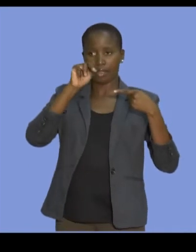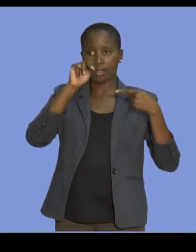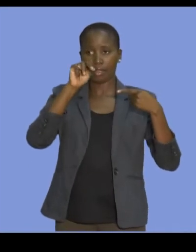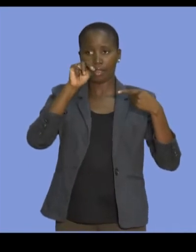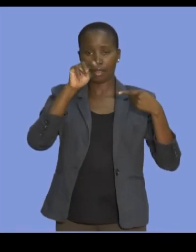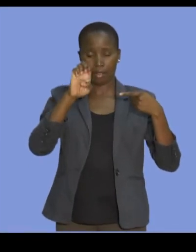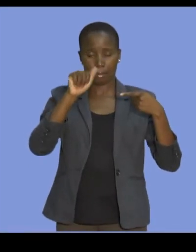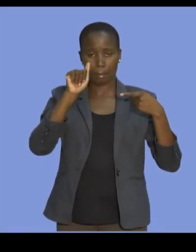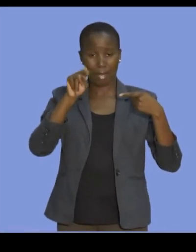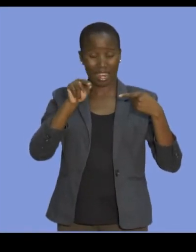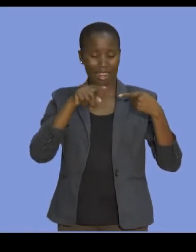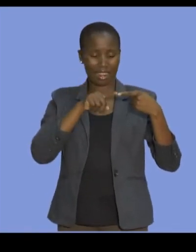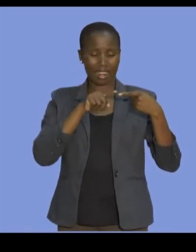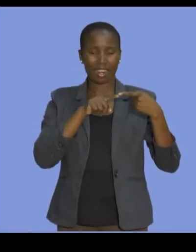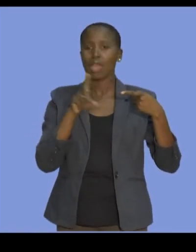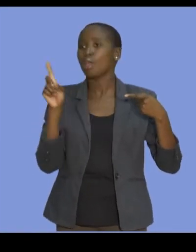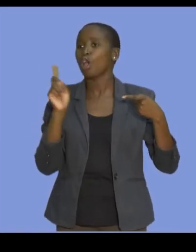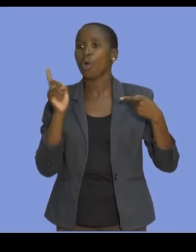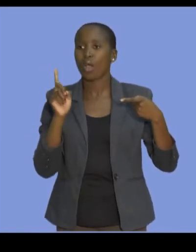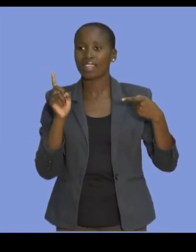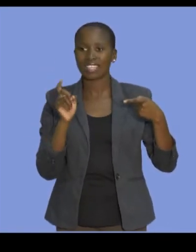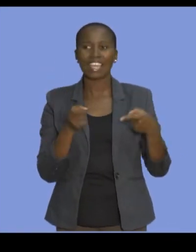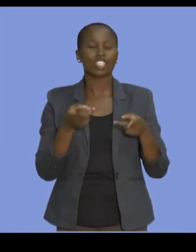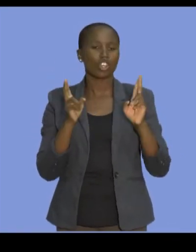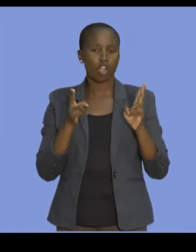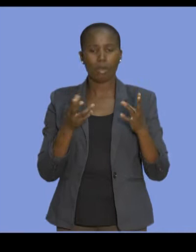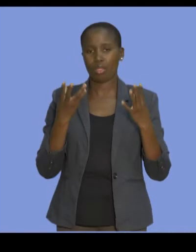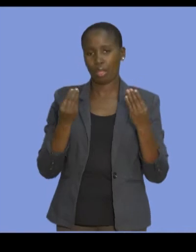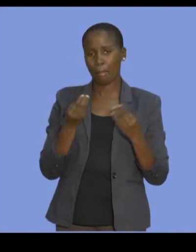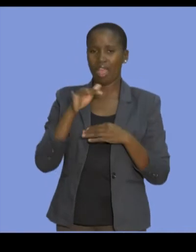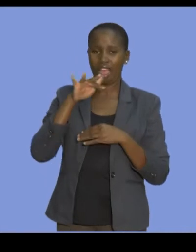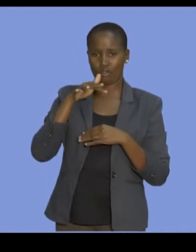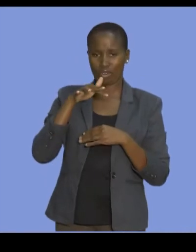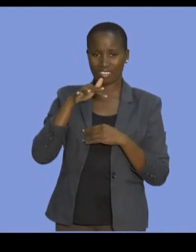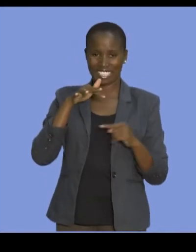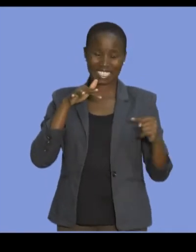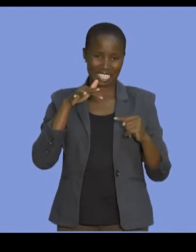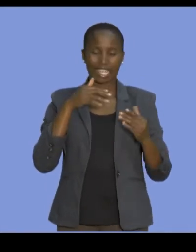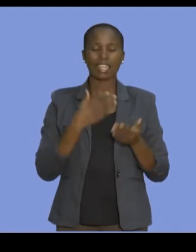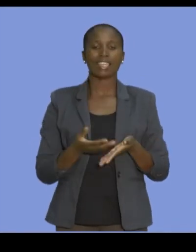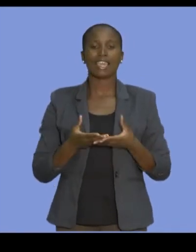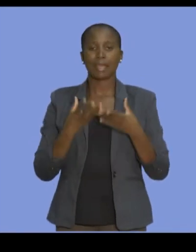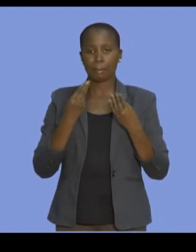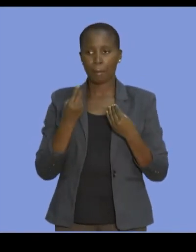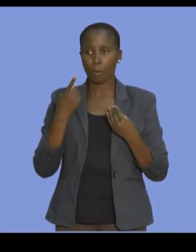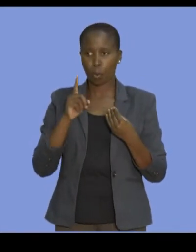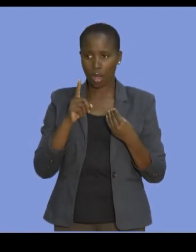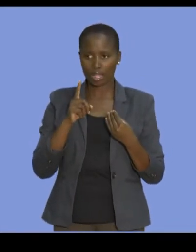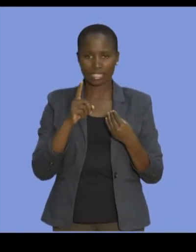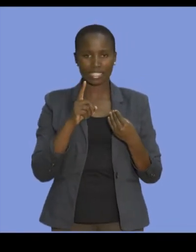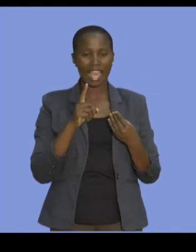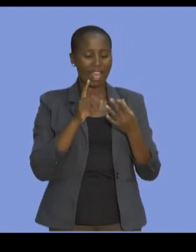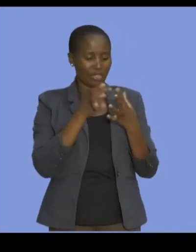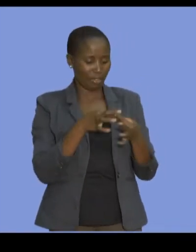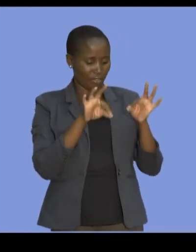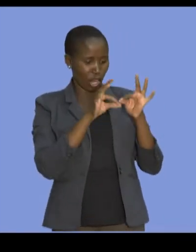is known as average. To find the mean value of set of